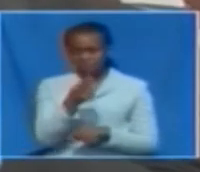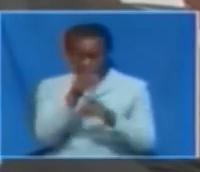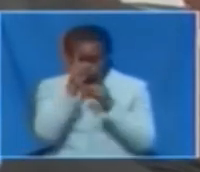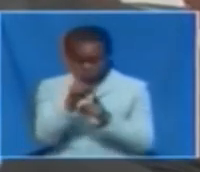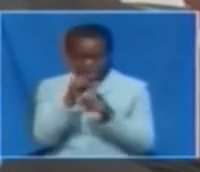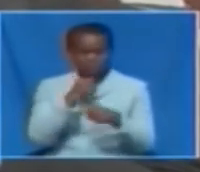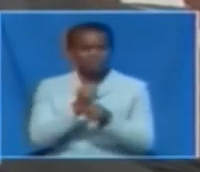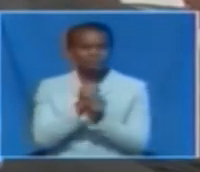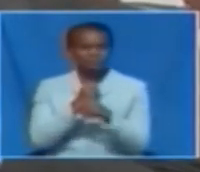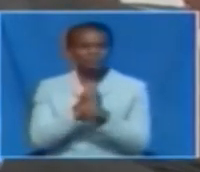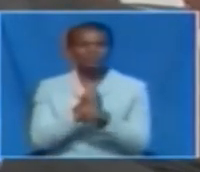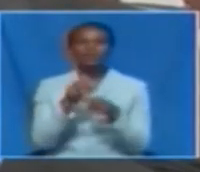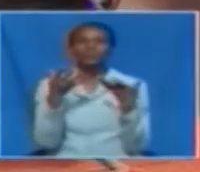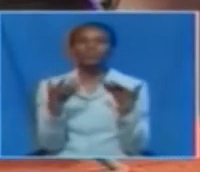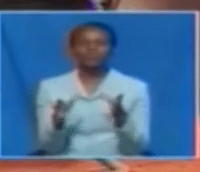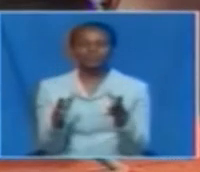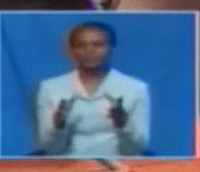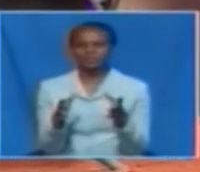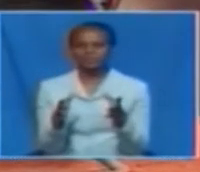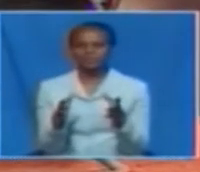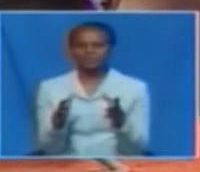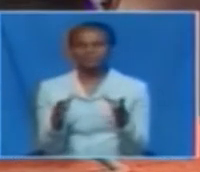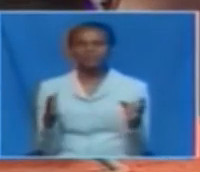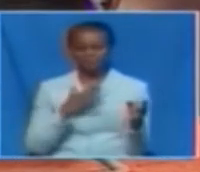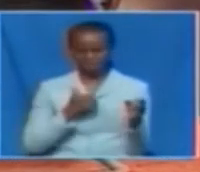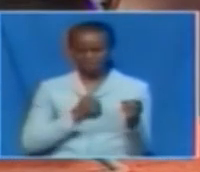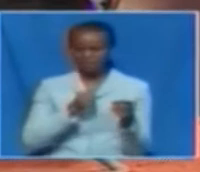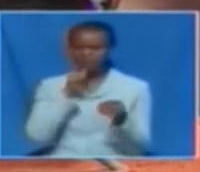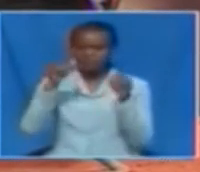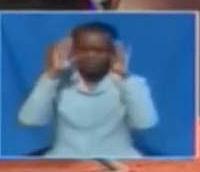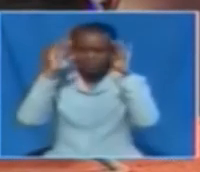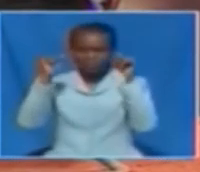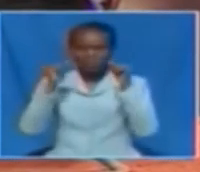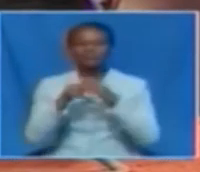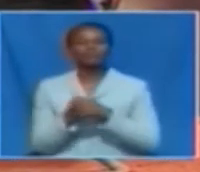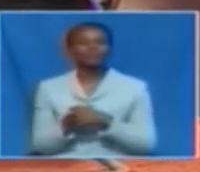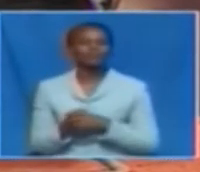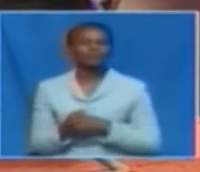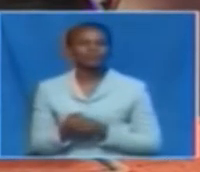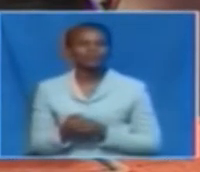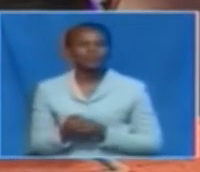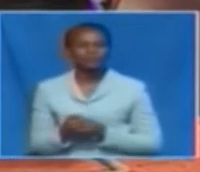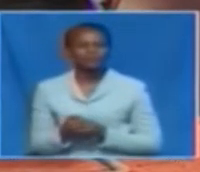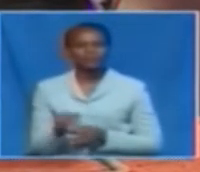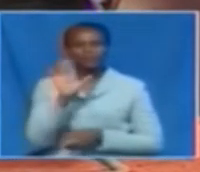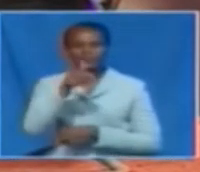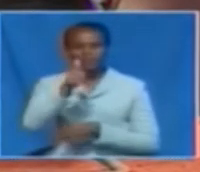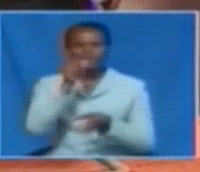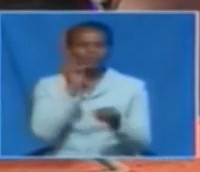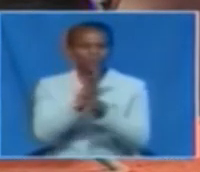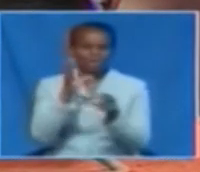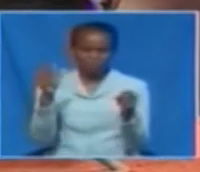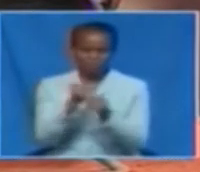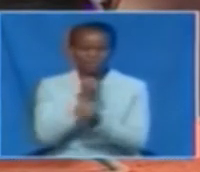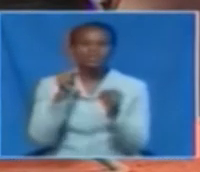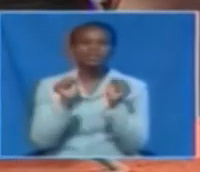made, I think it was a worthwhile decision, even if I was not president. You declared that you're ready to win a convention, even if it